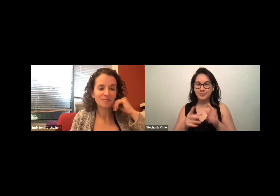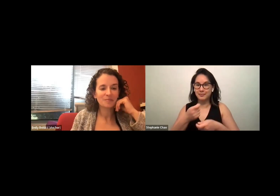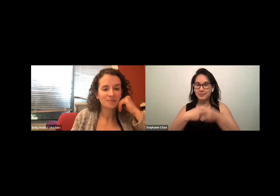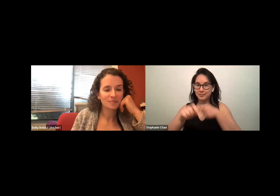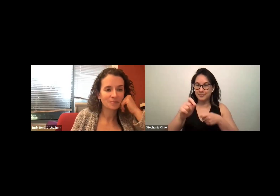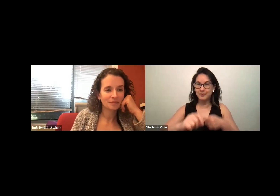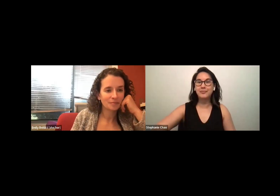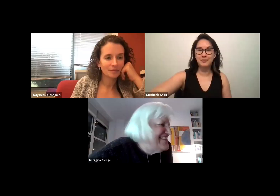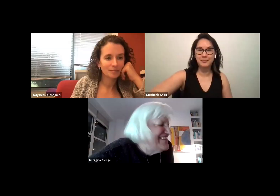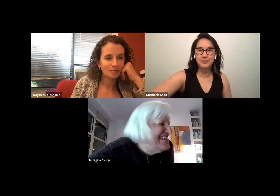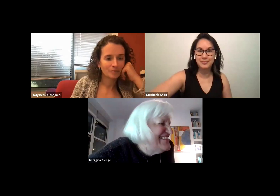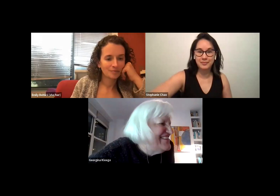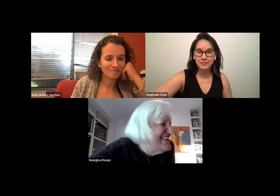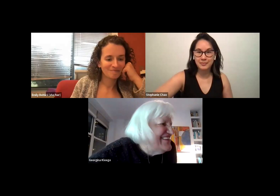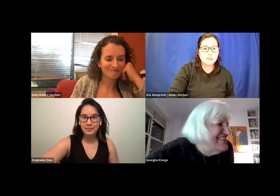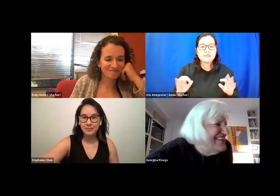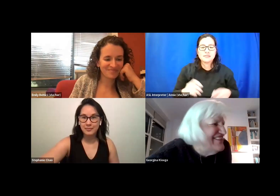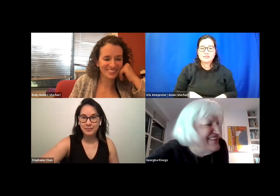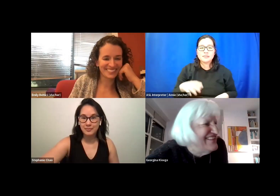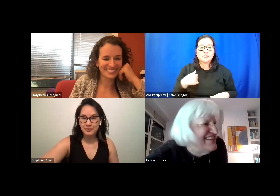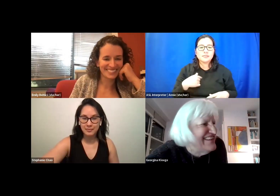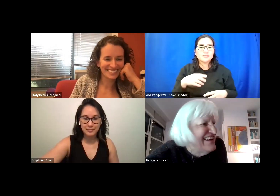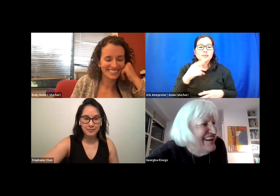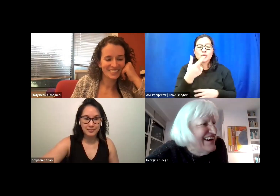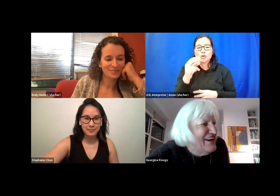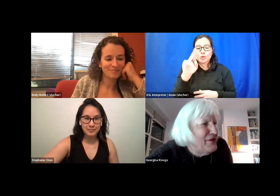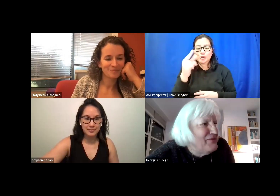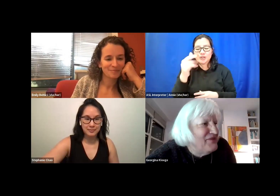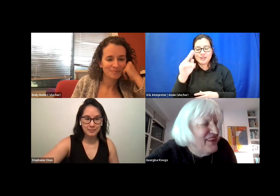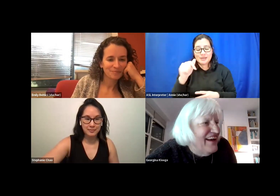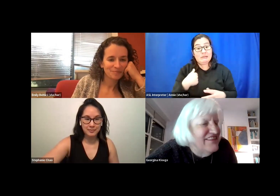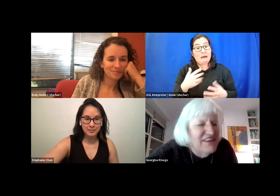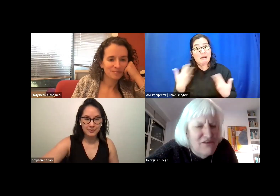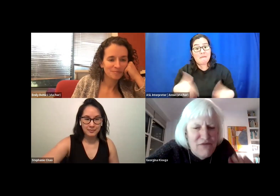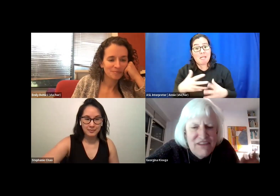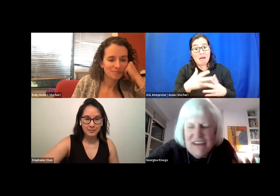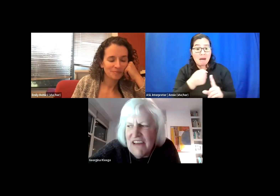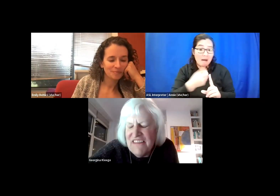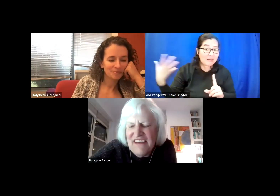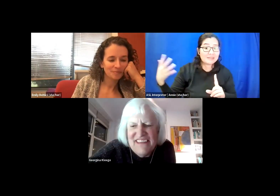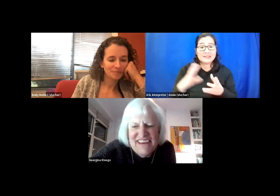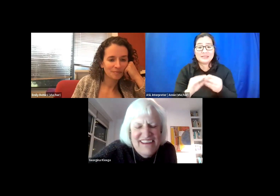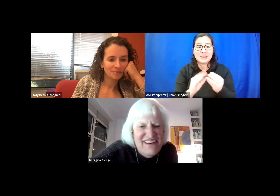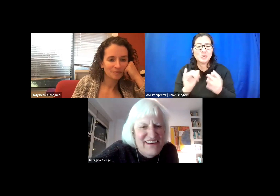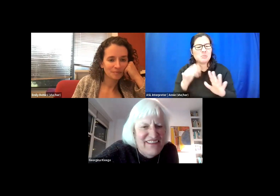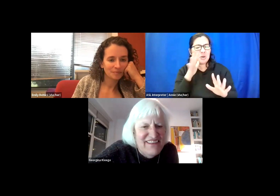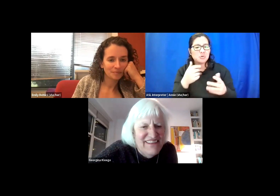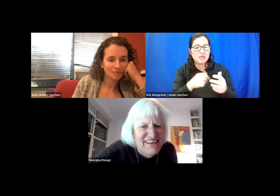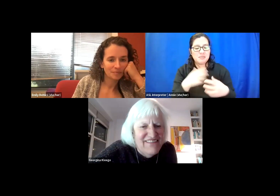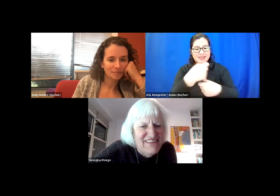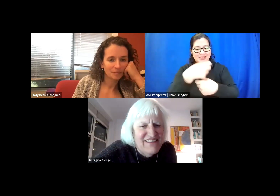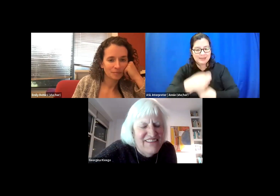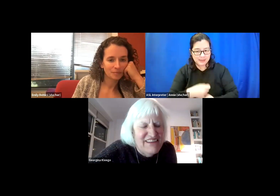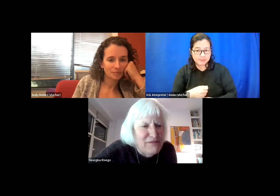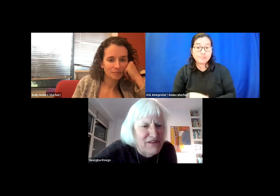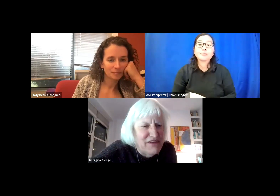Yeah, I have much to say too, but I'll try to be succinct. The one thing I'll say that